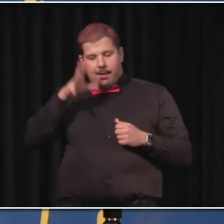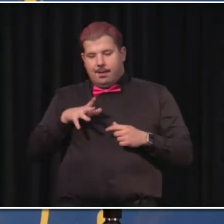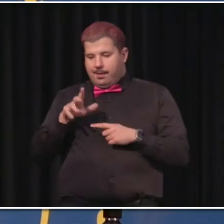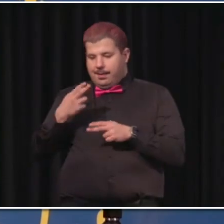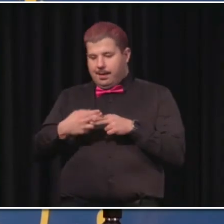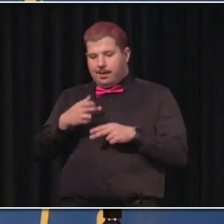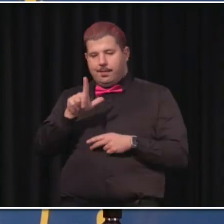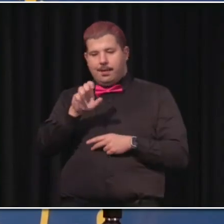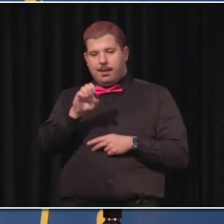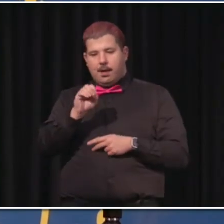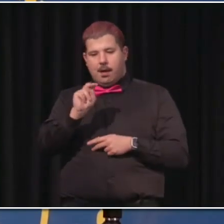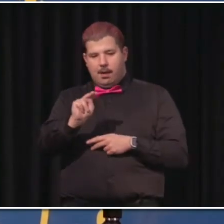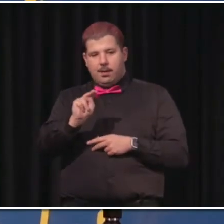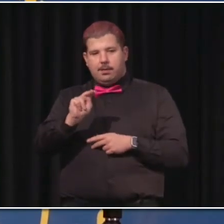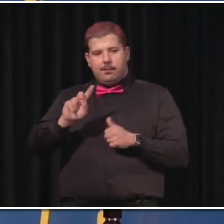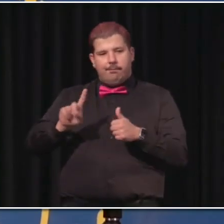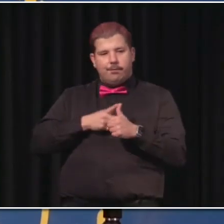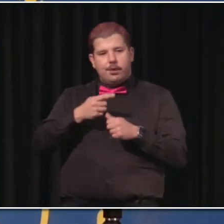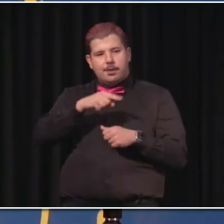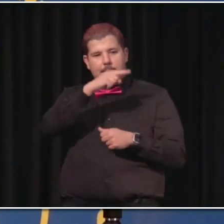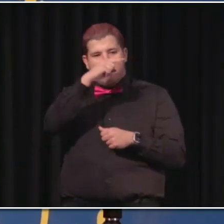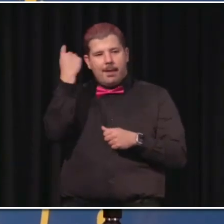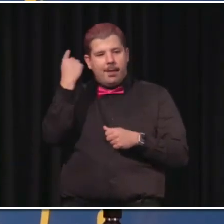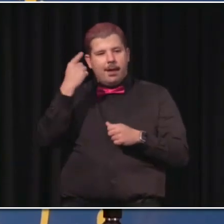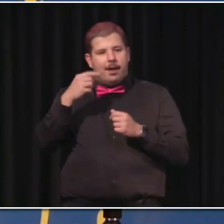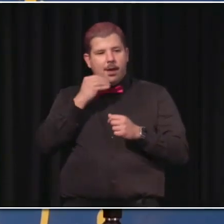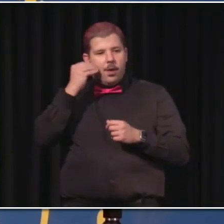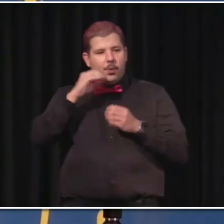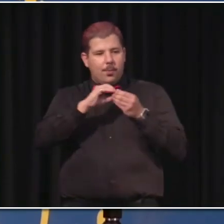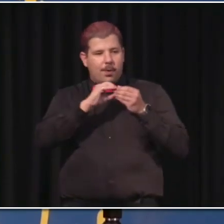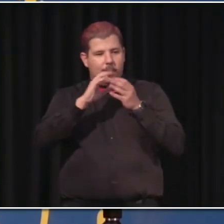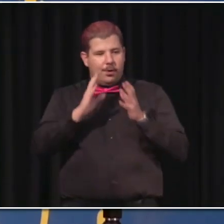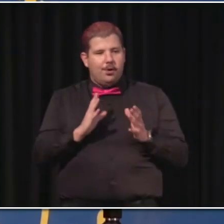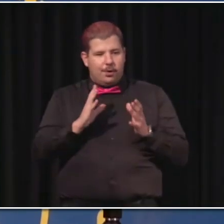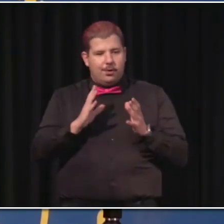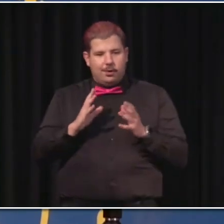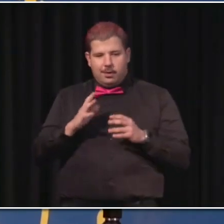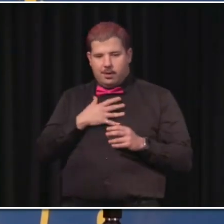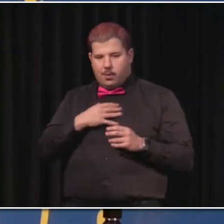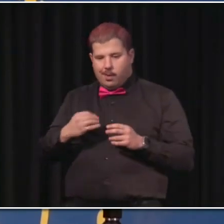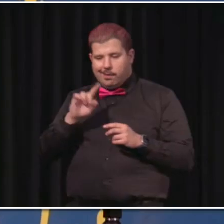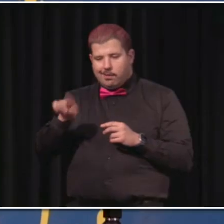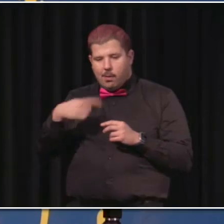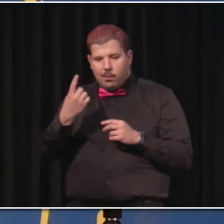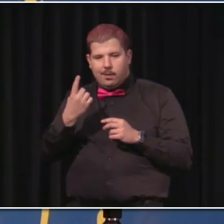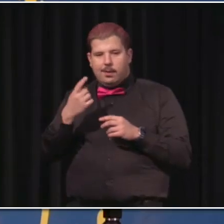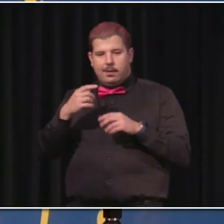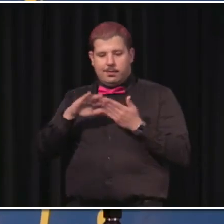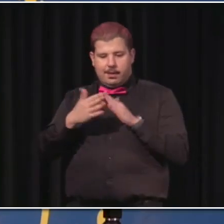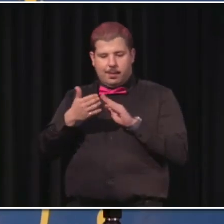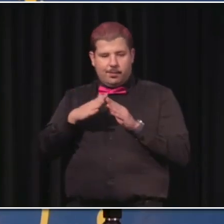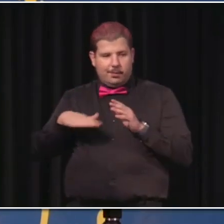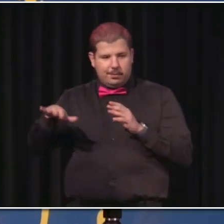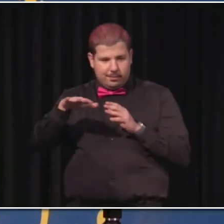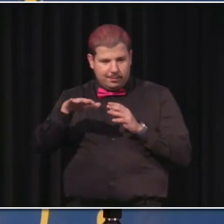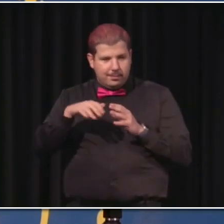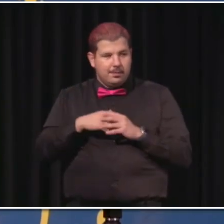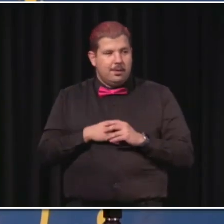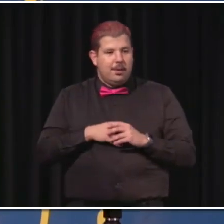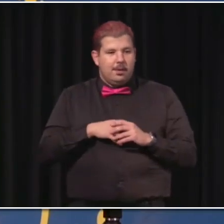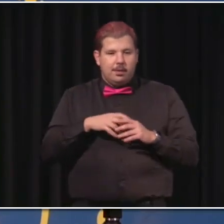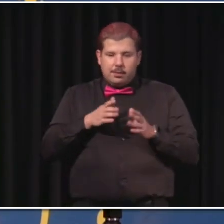became the first Black homeowner in Golden Hill, a whites-only neighborhood. And through